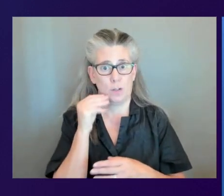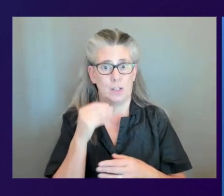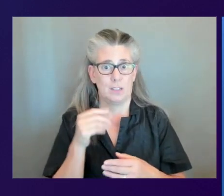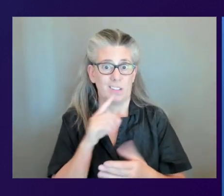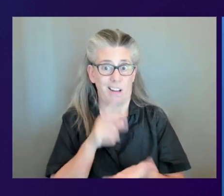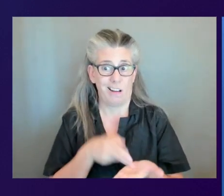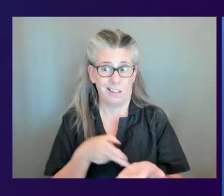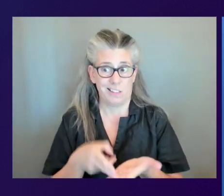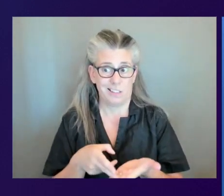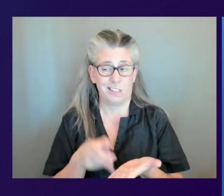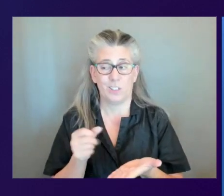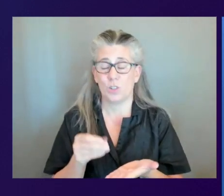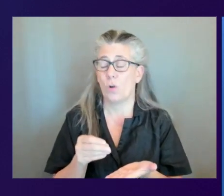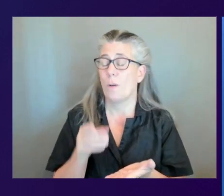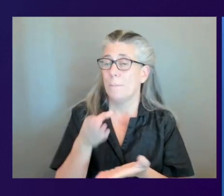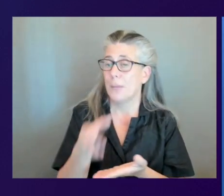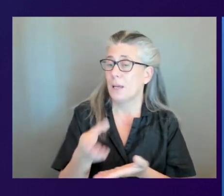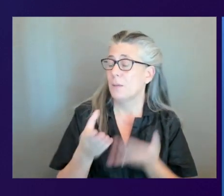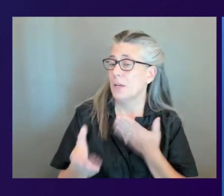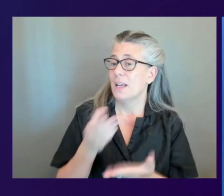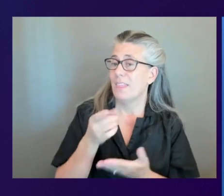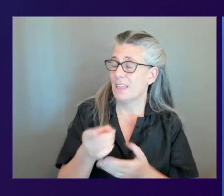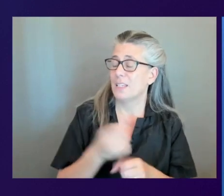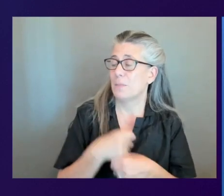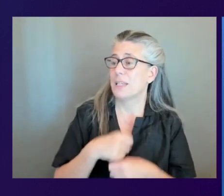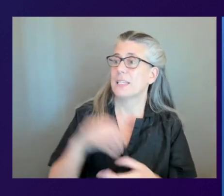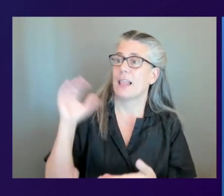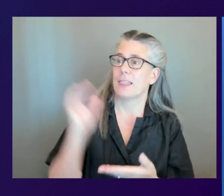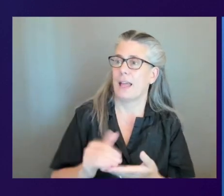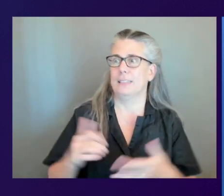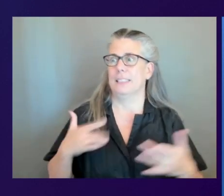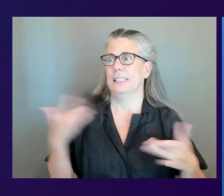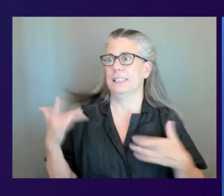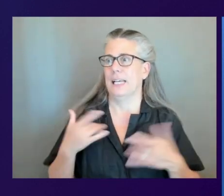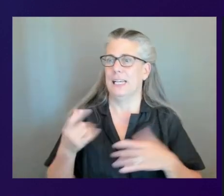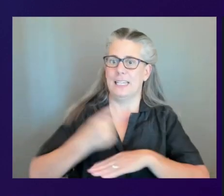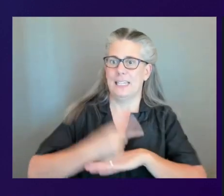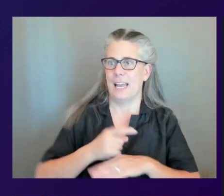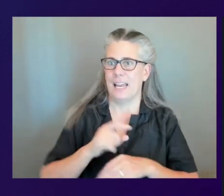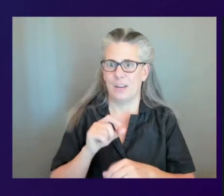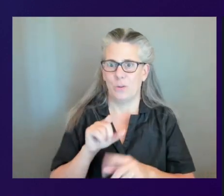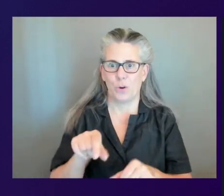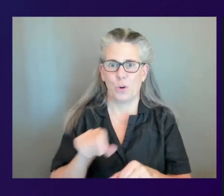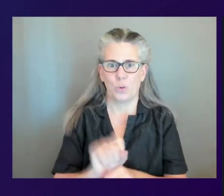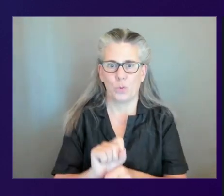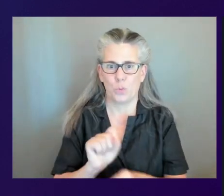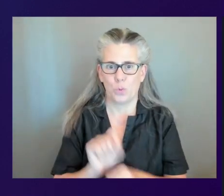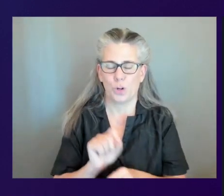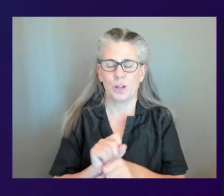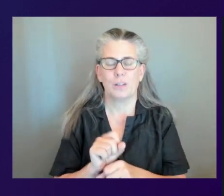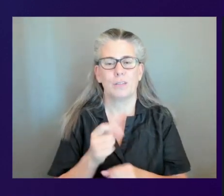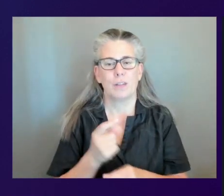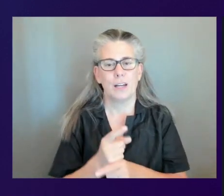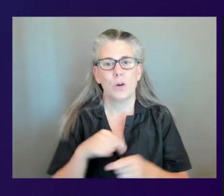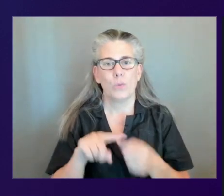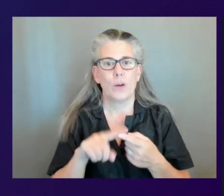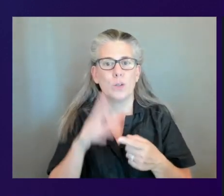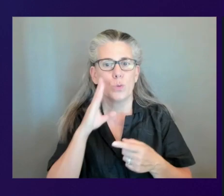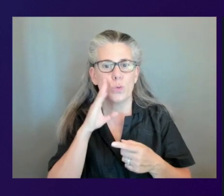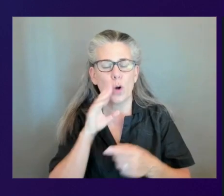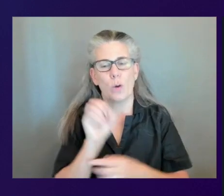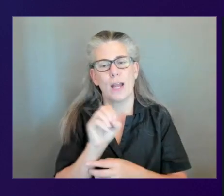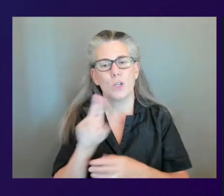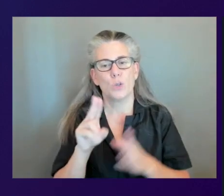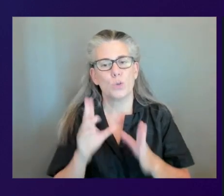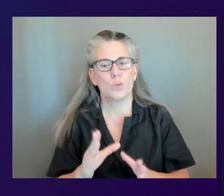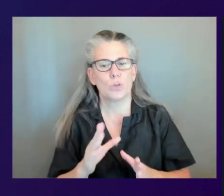even less exciting day at the office. Yes. When you're trying to, help your end users and that's you the whole actually know point, what's going right? on. That's the whole point,